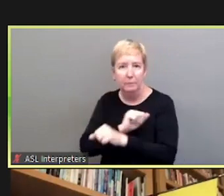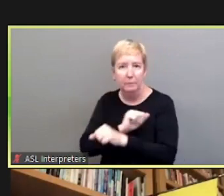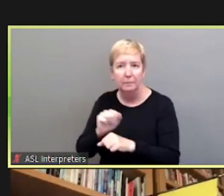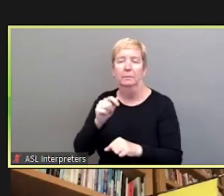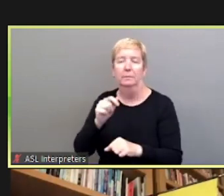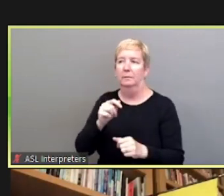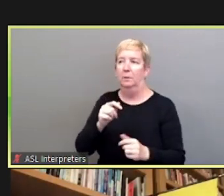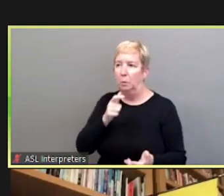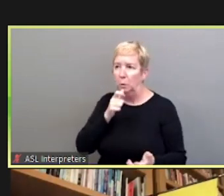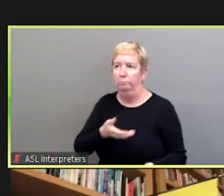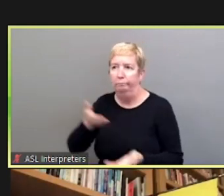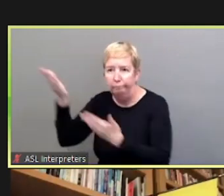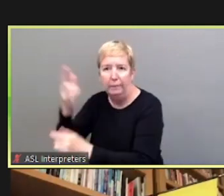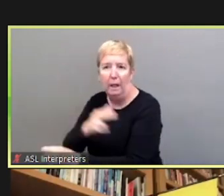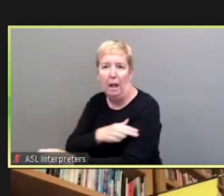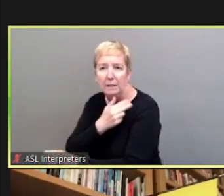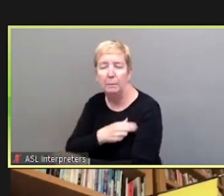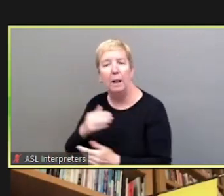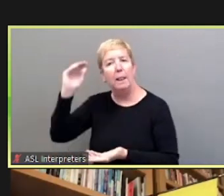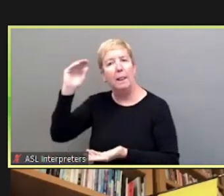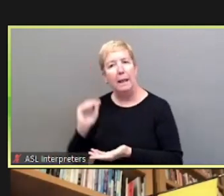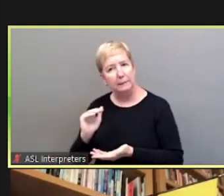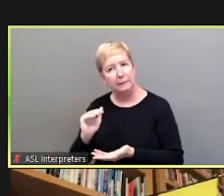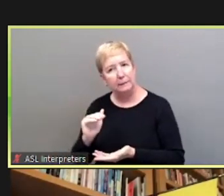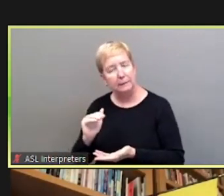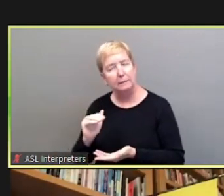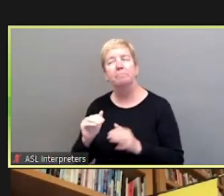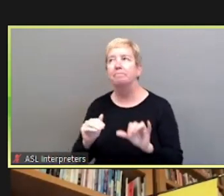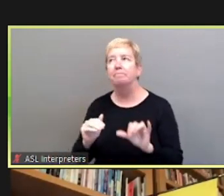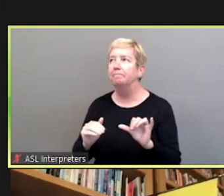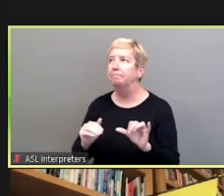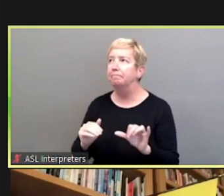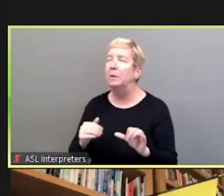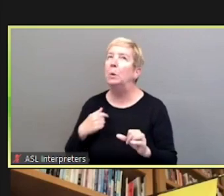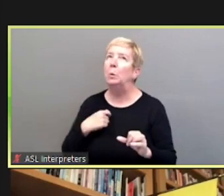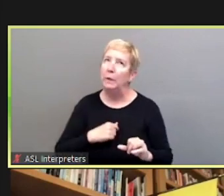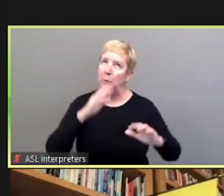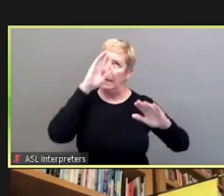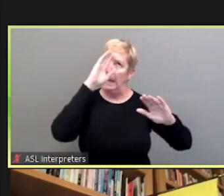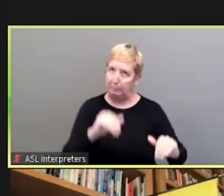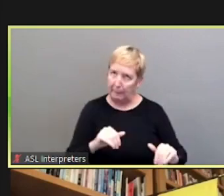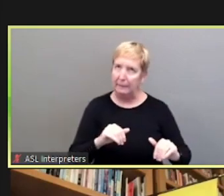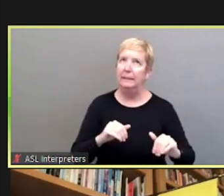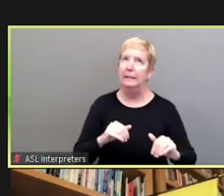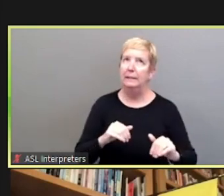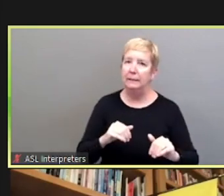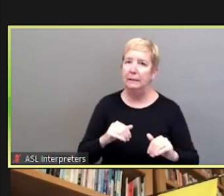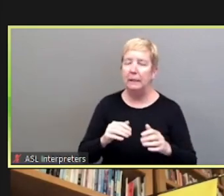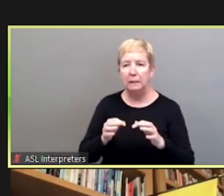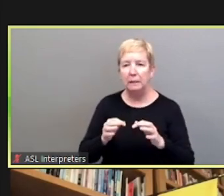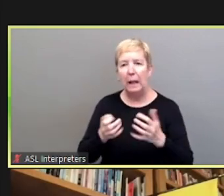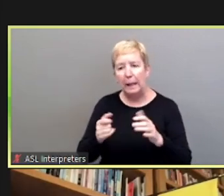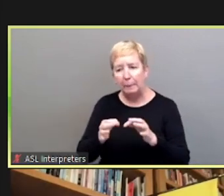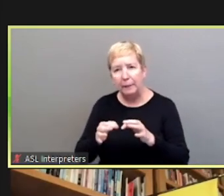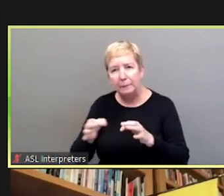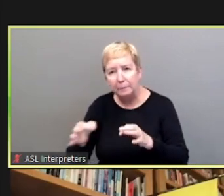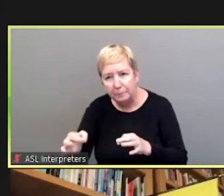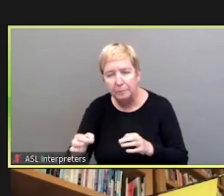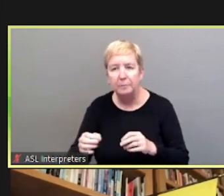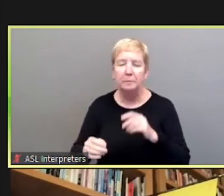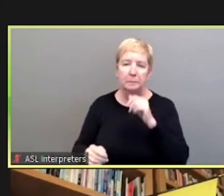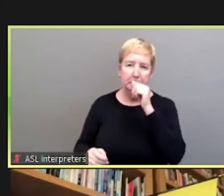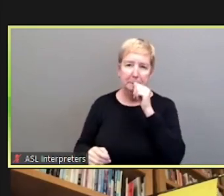were lower than we were expecting. That gap, maybe Brianna, you can show it between the top dotted line in blue and the blue